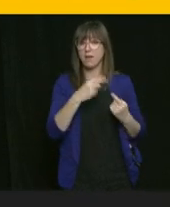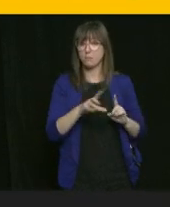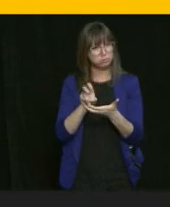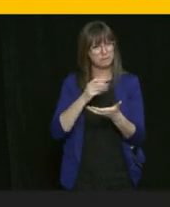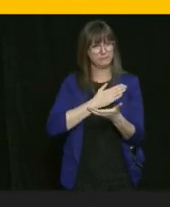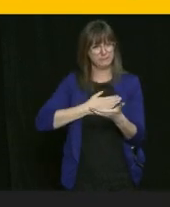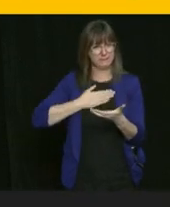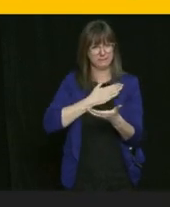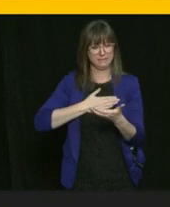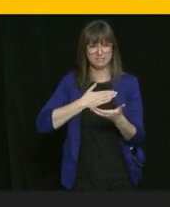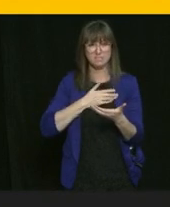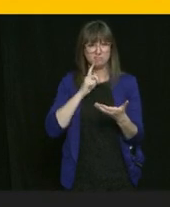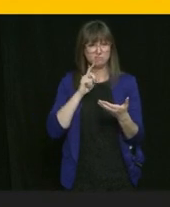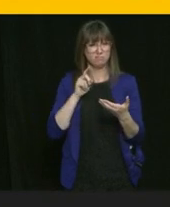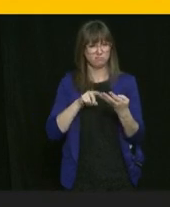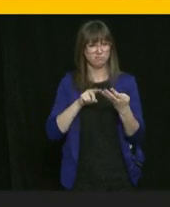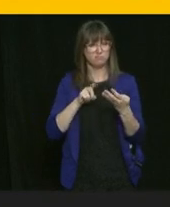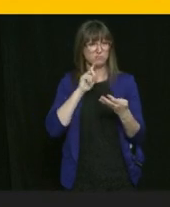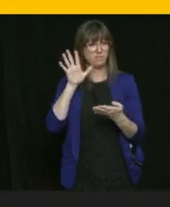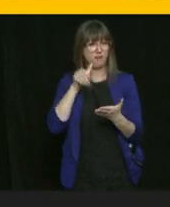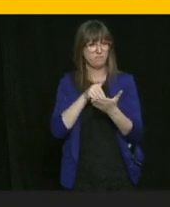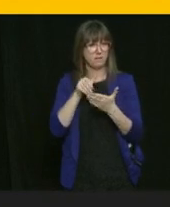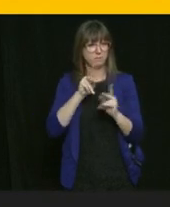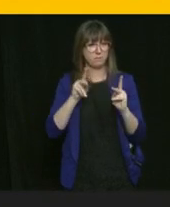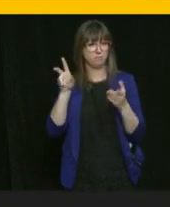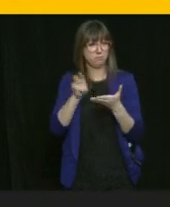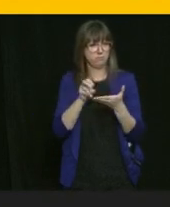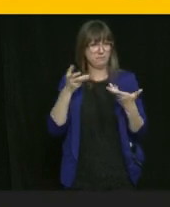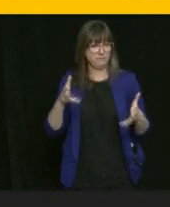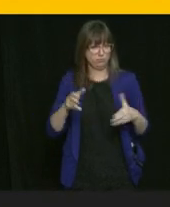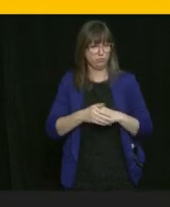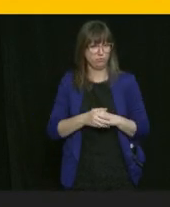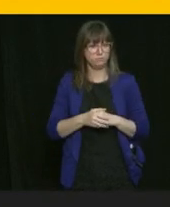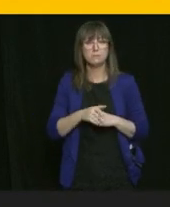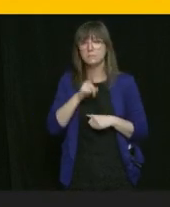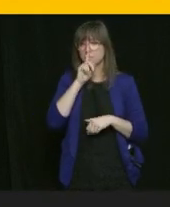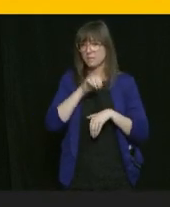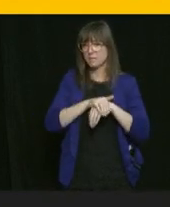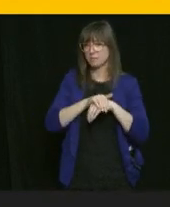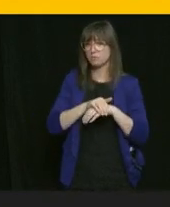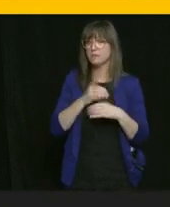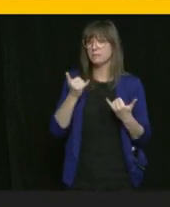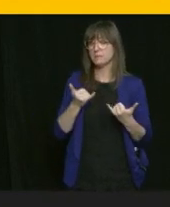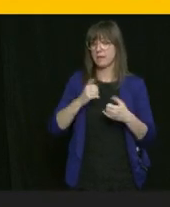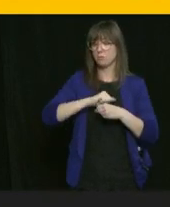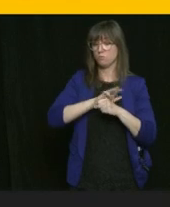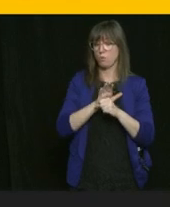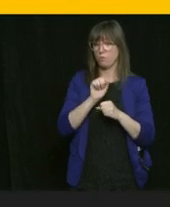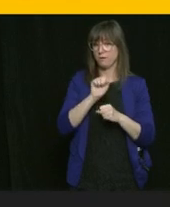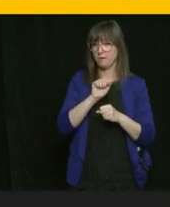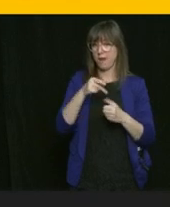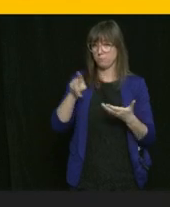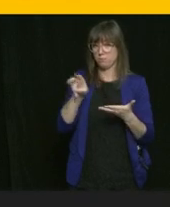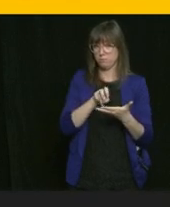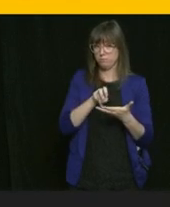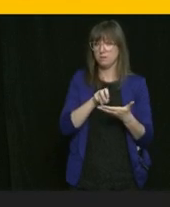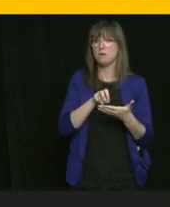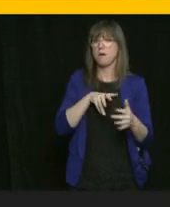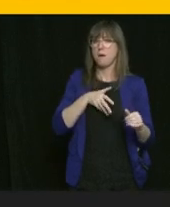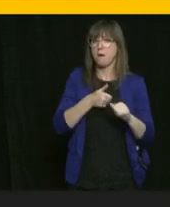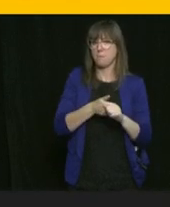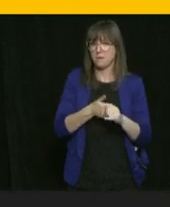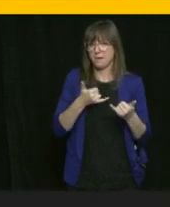now enter... 5 million people have already done. As of today, the COVID Alert app has been updated to be even